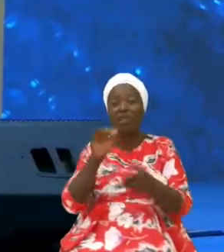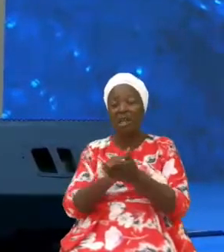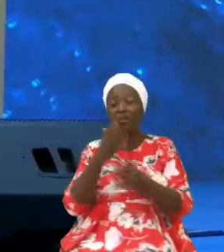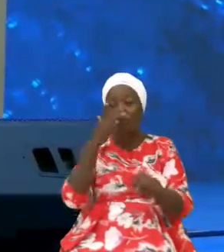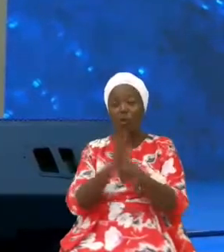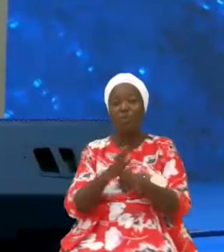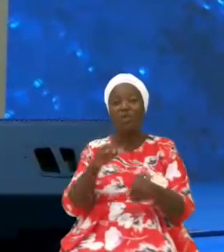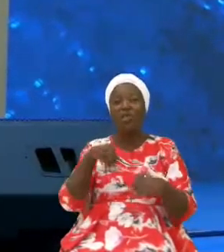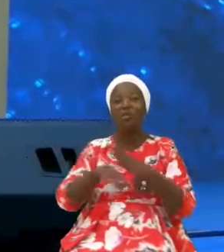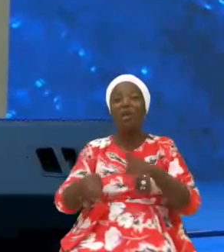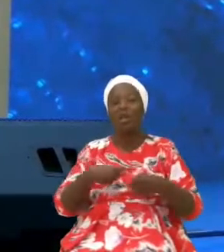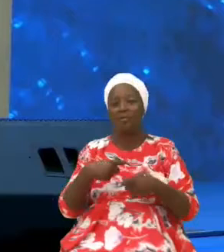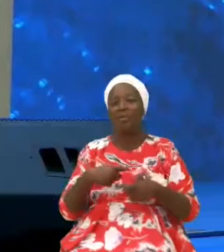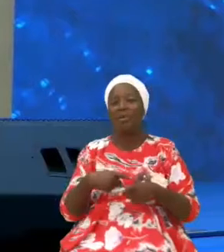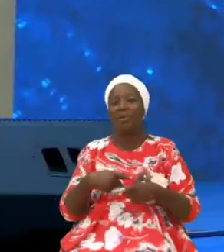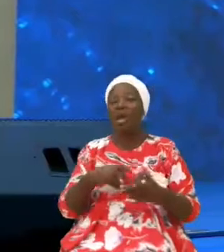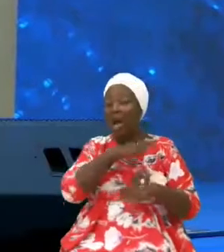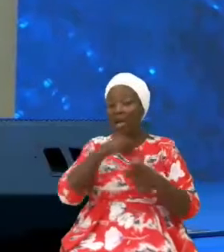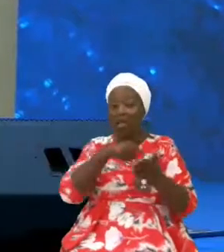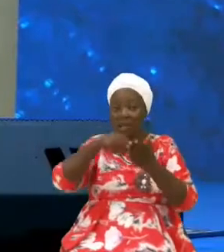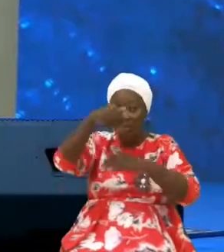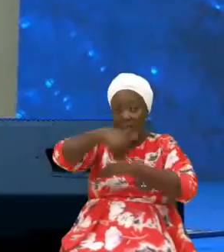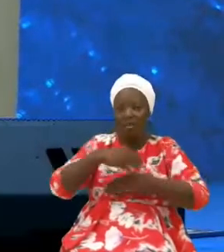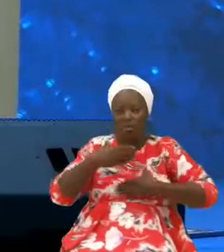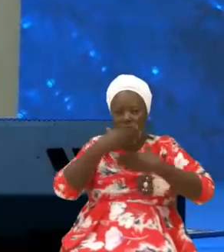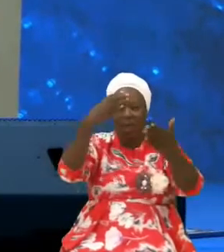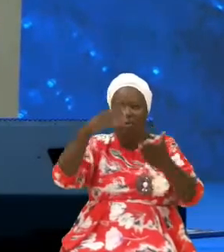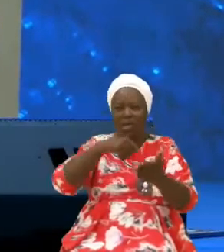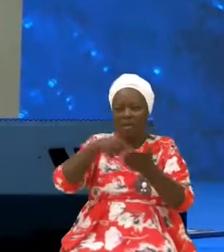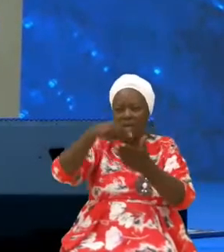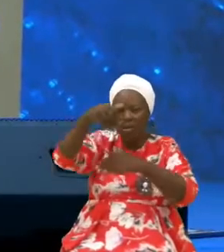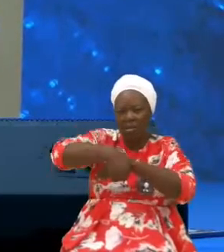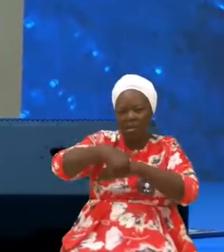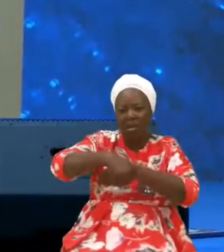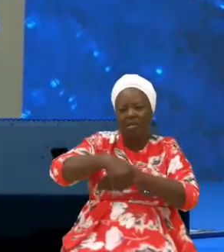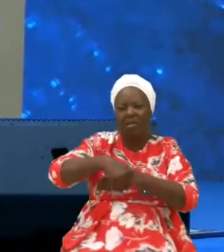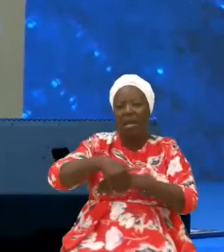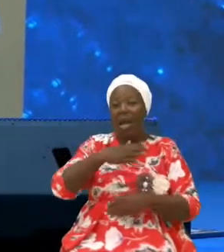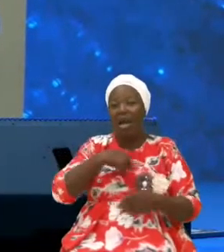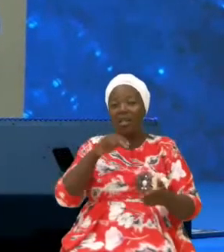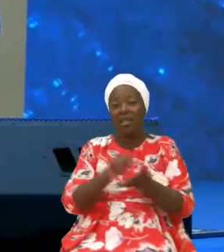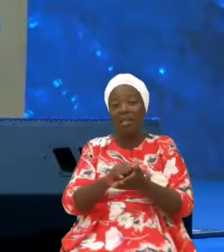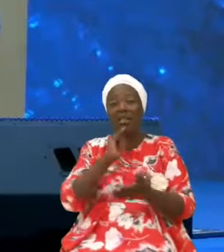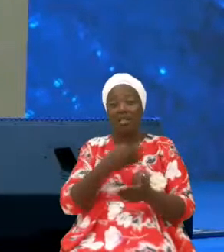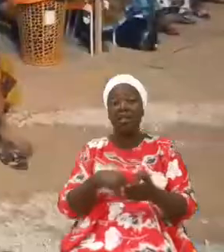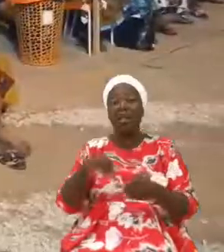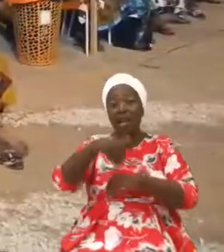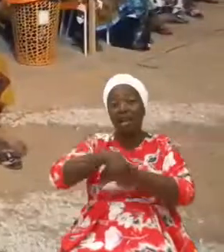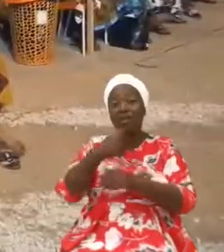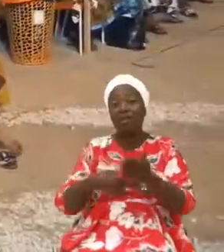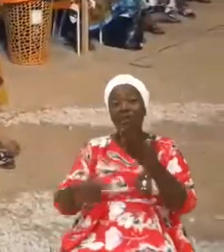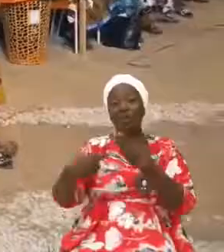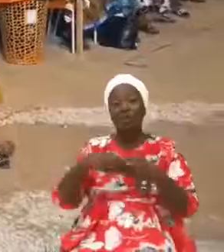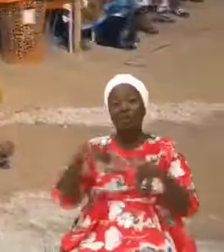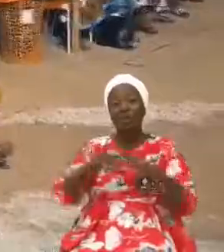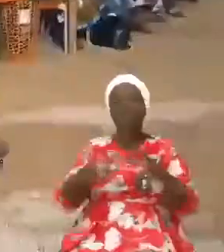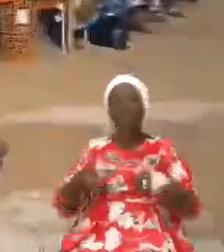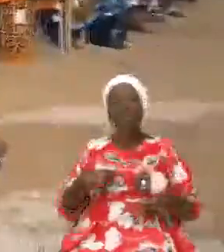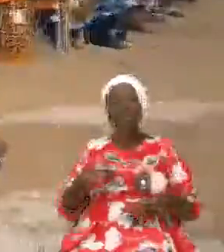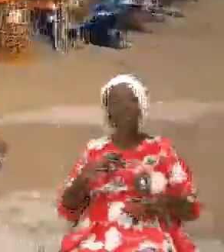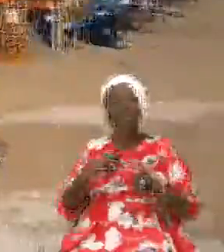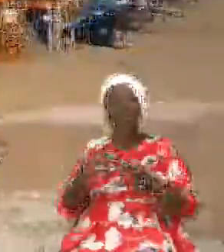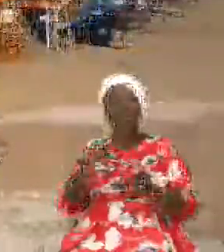fulfill that promise in your life. And tonight, somebody help me shout, tonight, that's the night